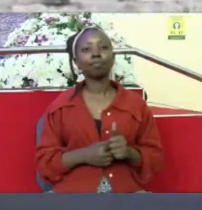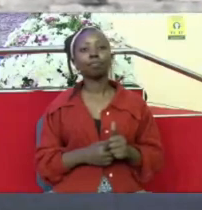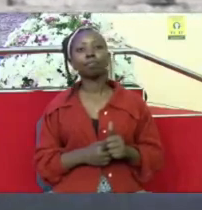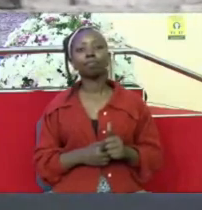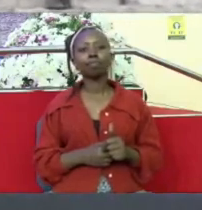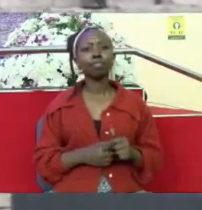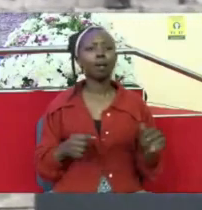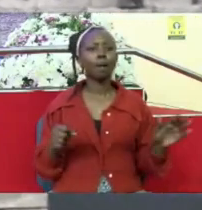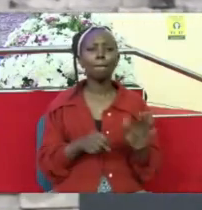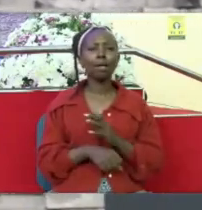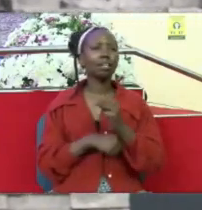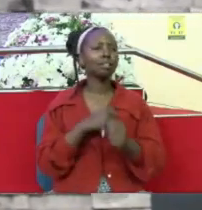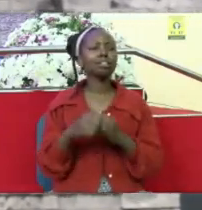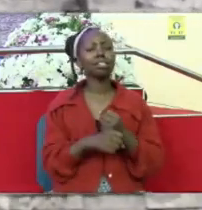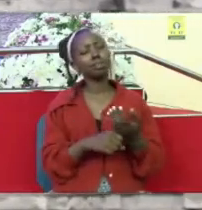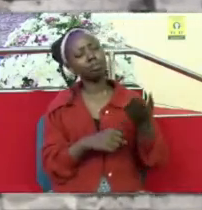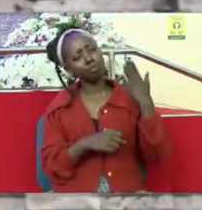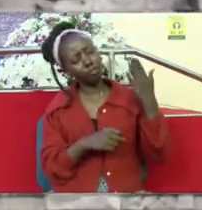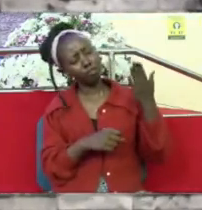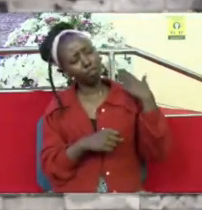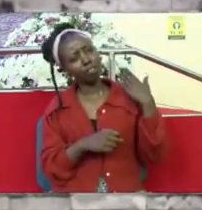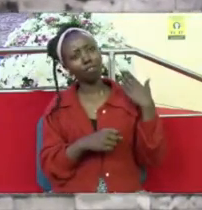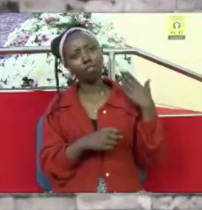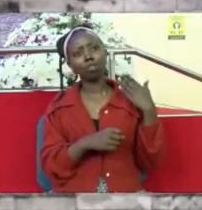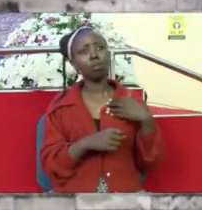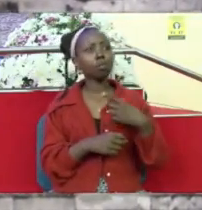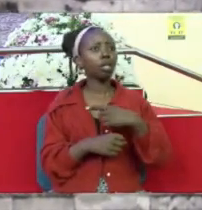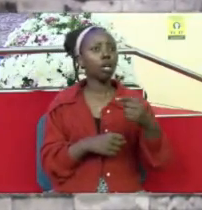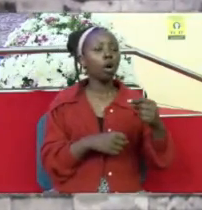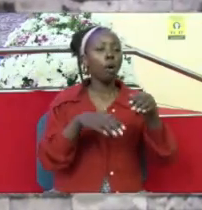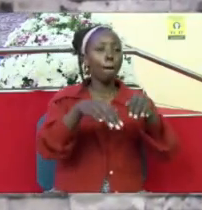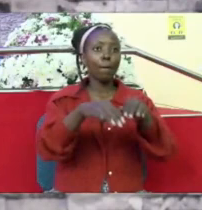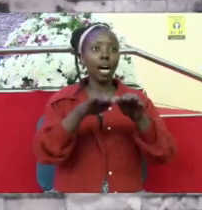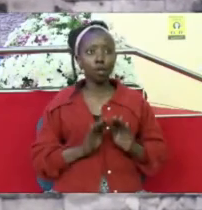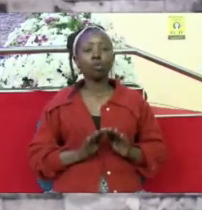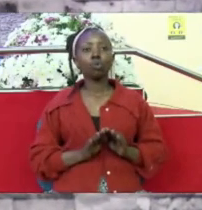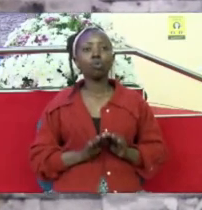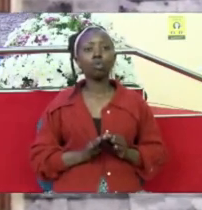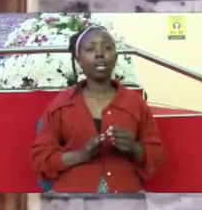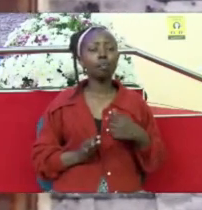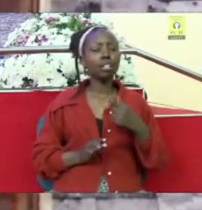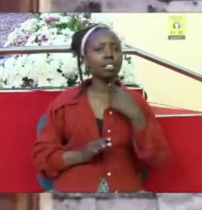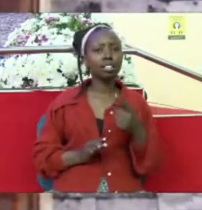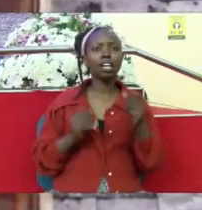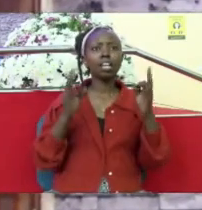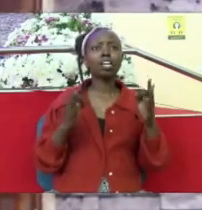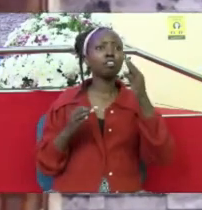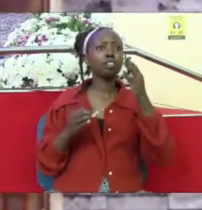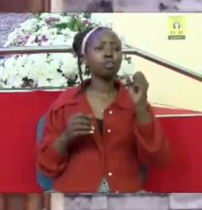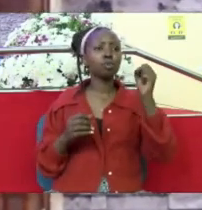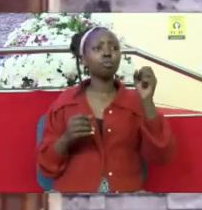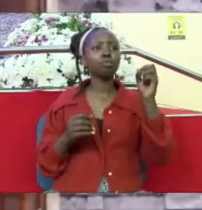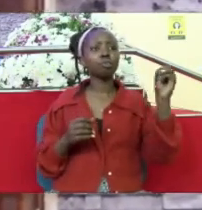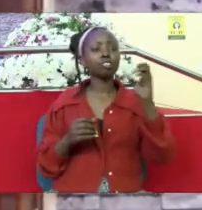Many years ago, Edward. Miaka mingi iliyopita. I would go to a funeral. Ningeenda kwenye matanga. And they would say if you are 50 and above. Kama